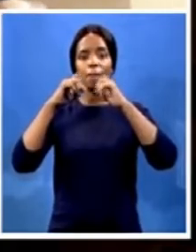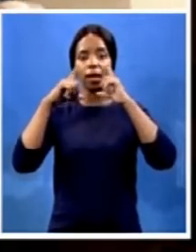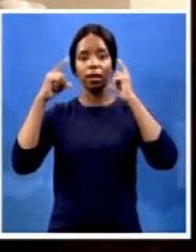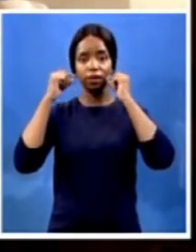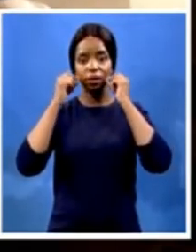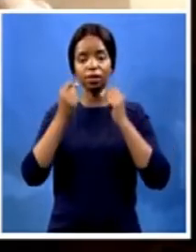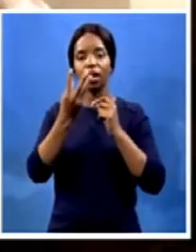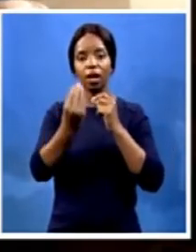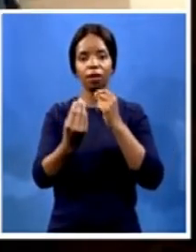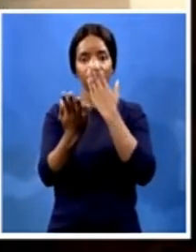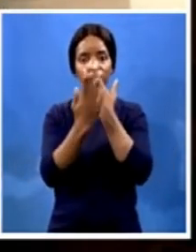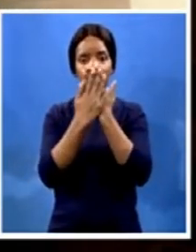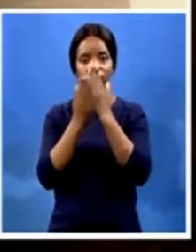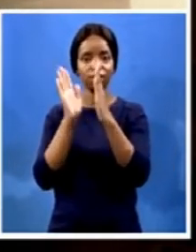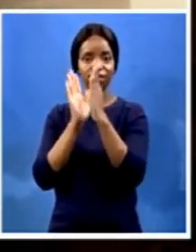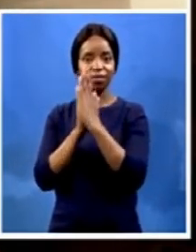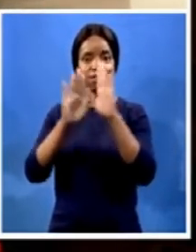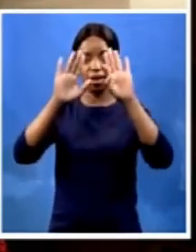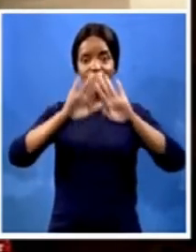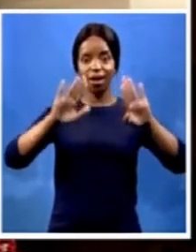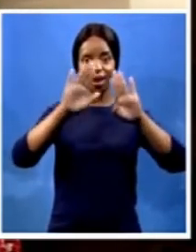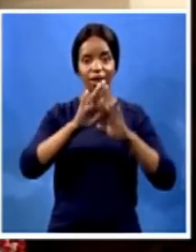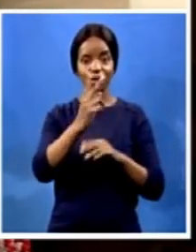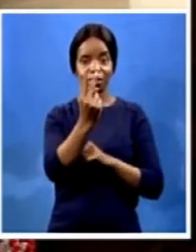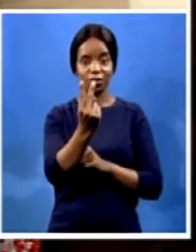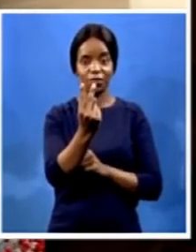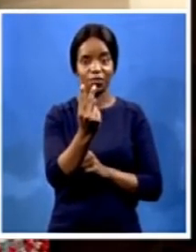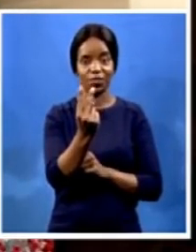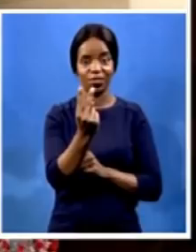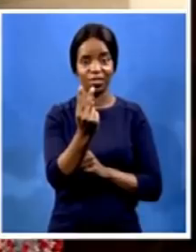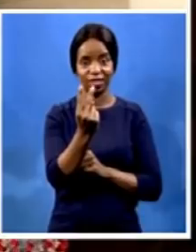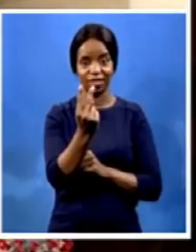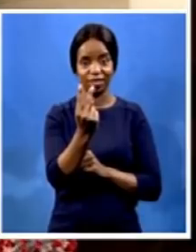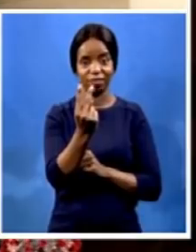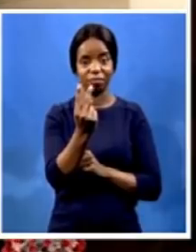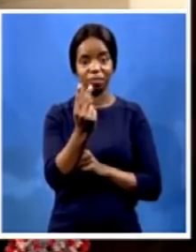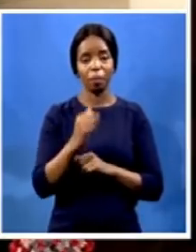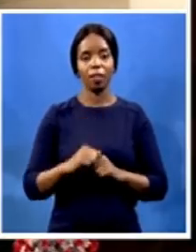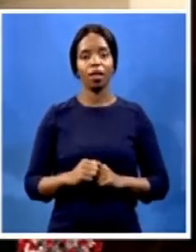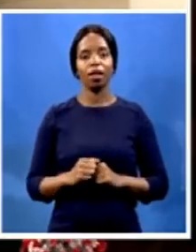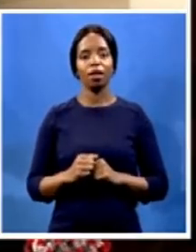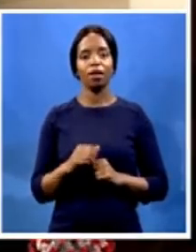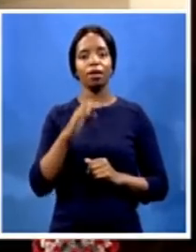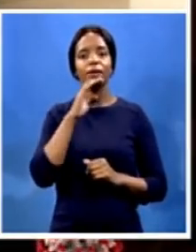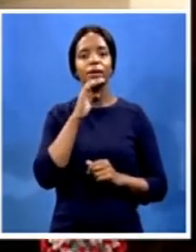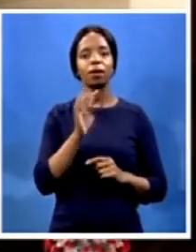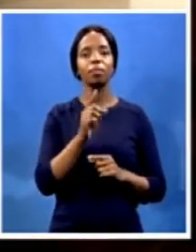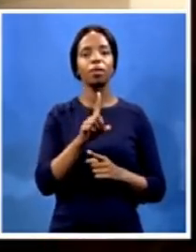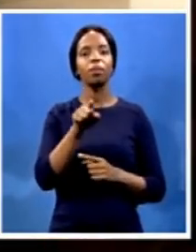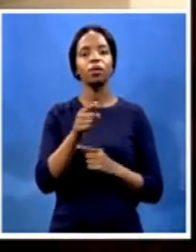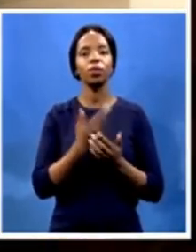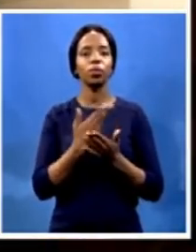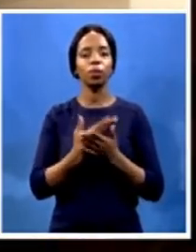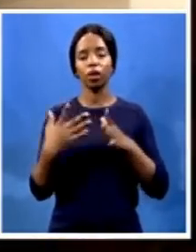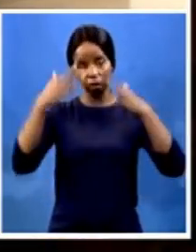colors. So you can distinguish which side goes onto your face and which one is the back of the